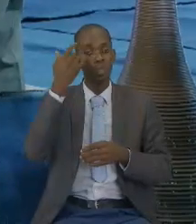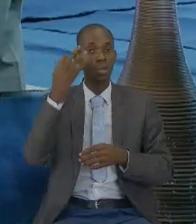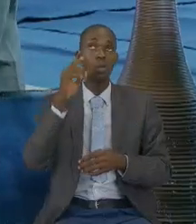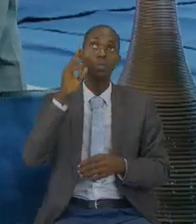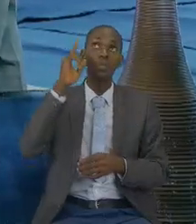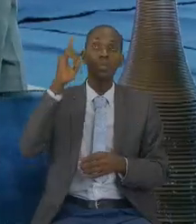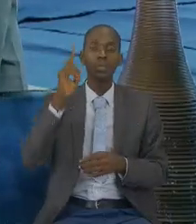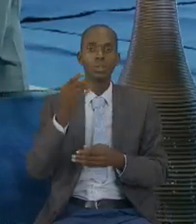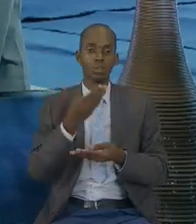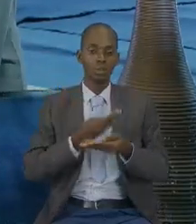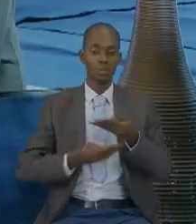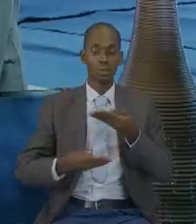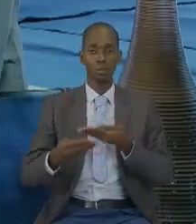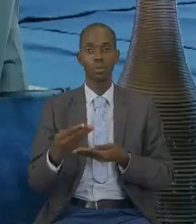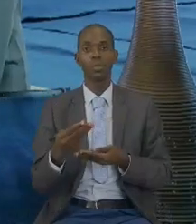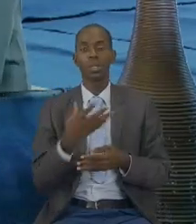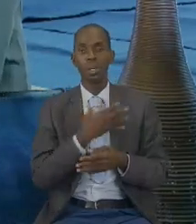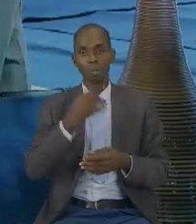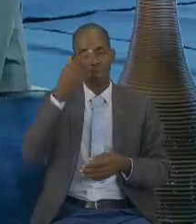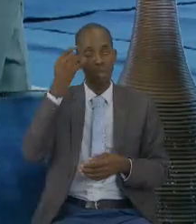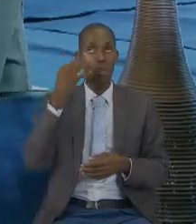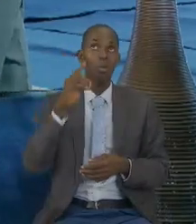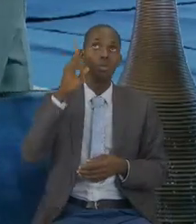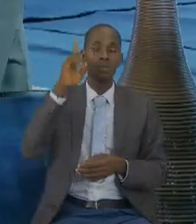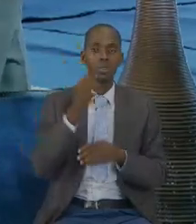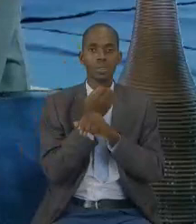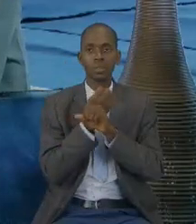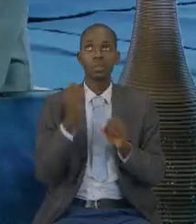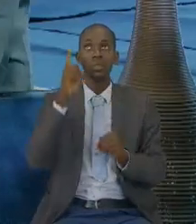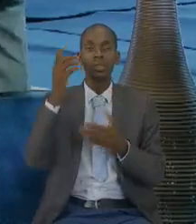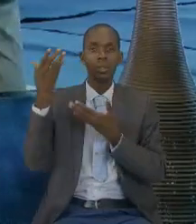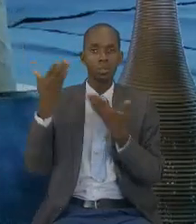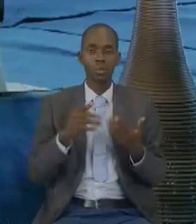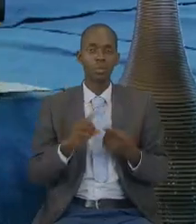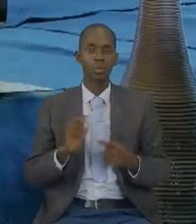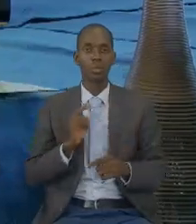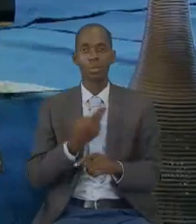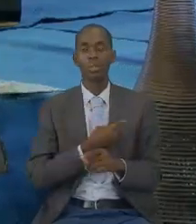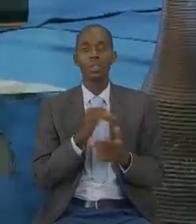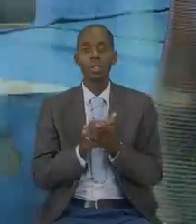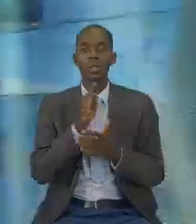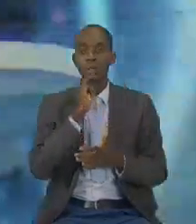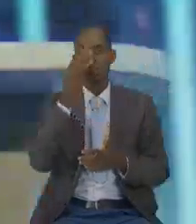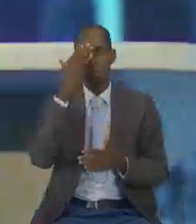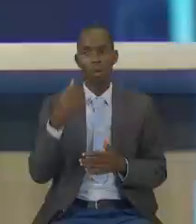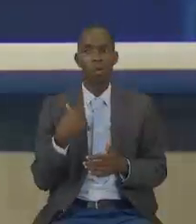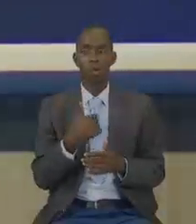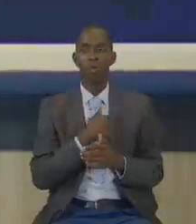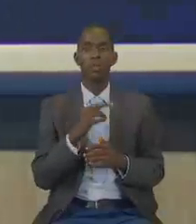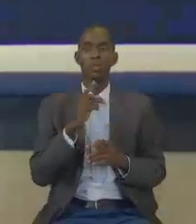the substitution, and because of the salvation he brings to us. That's why we come